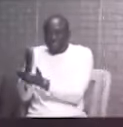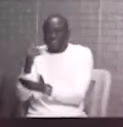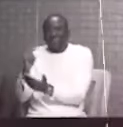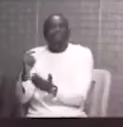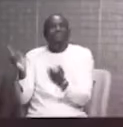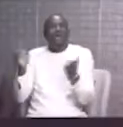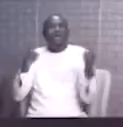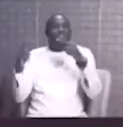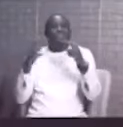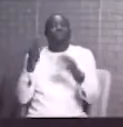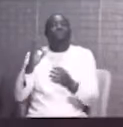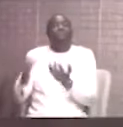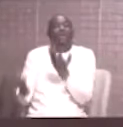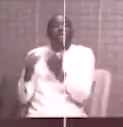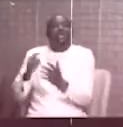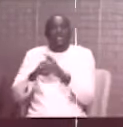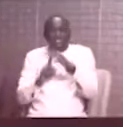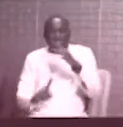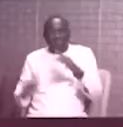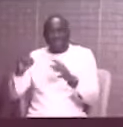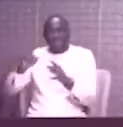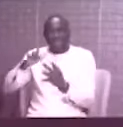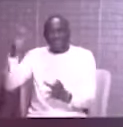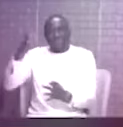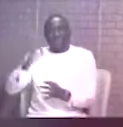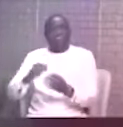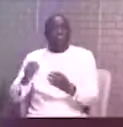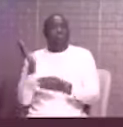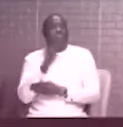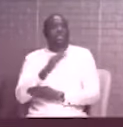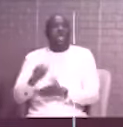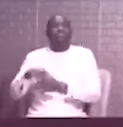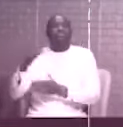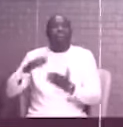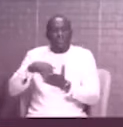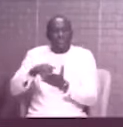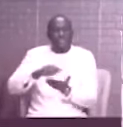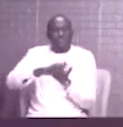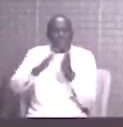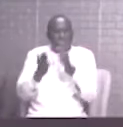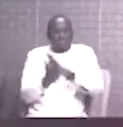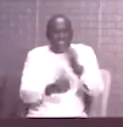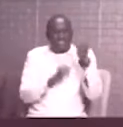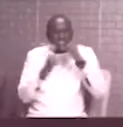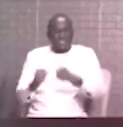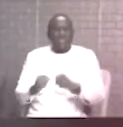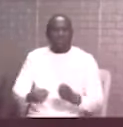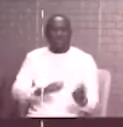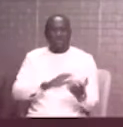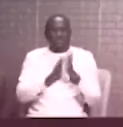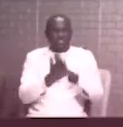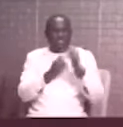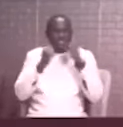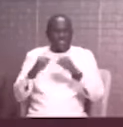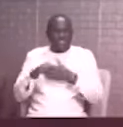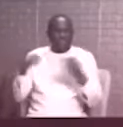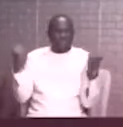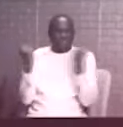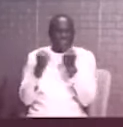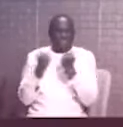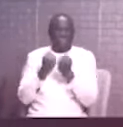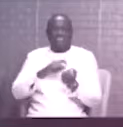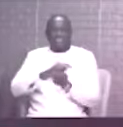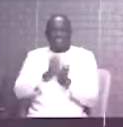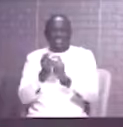fire, escape the edge of the sword, out of weakness were made strong, wax valiant in fight, turn to flight